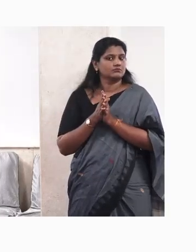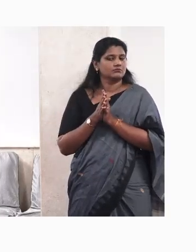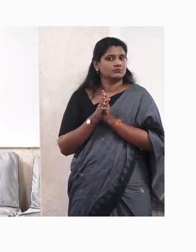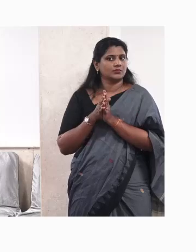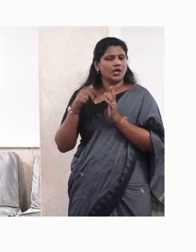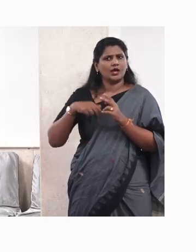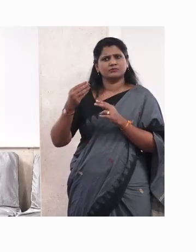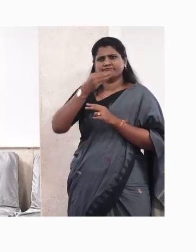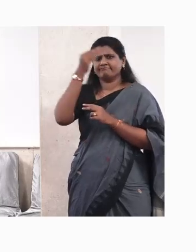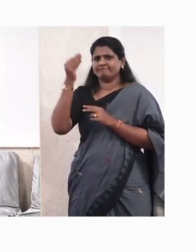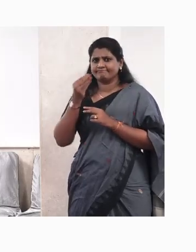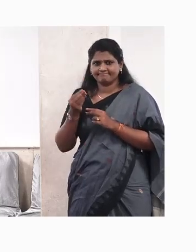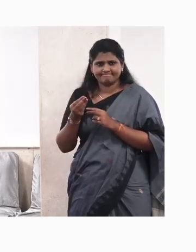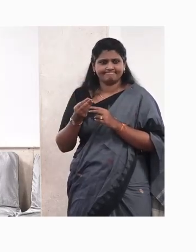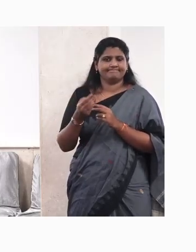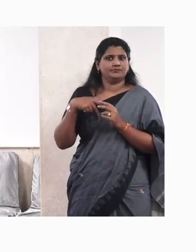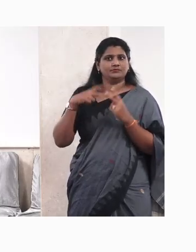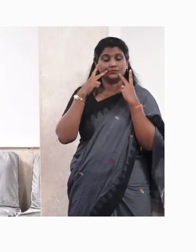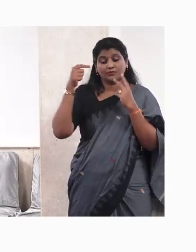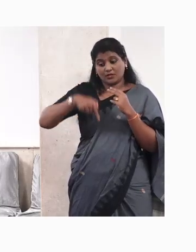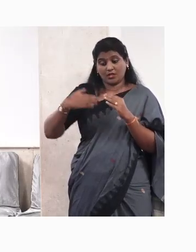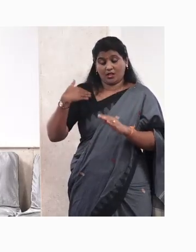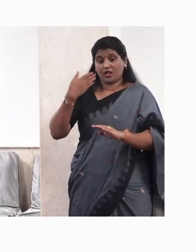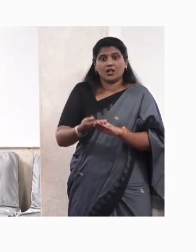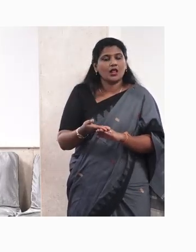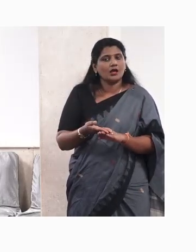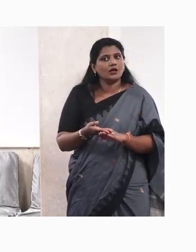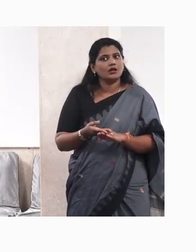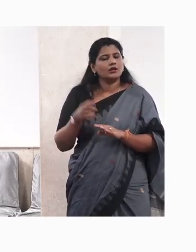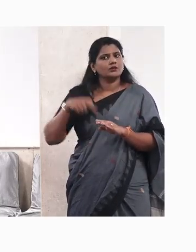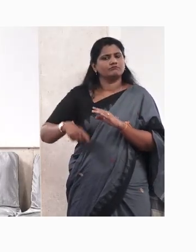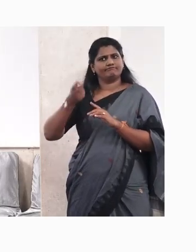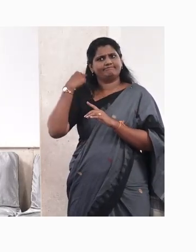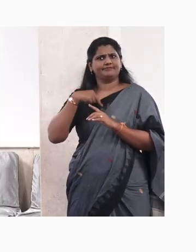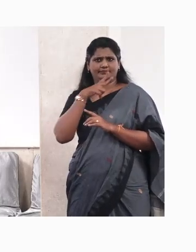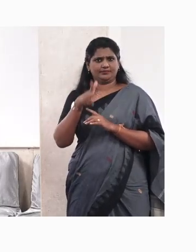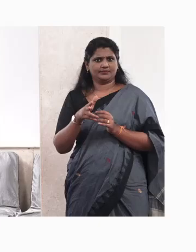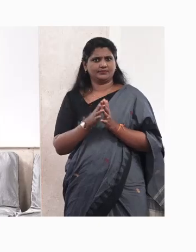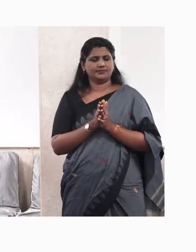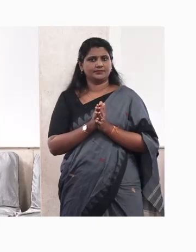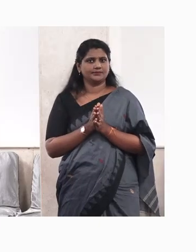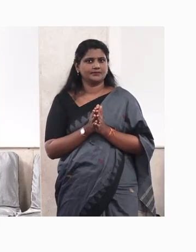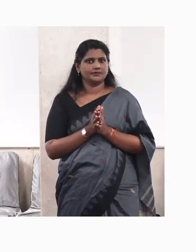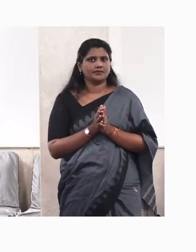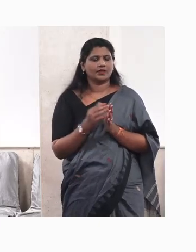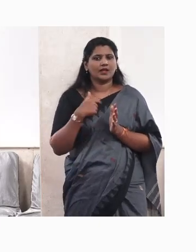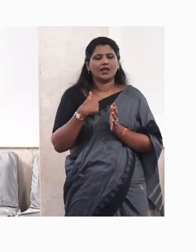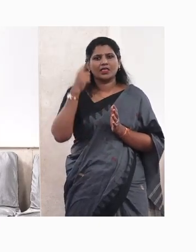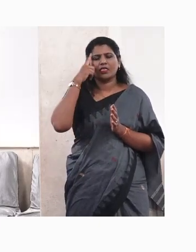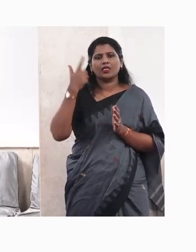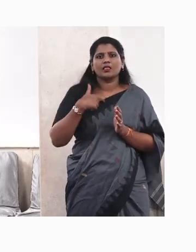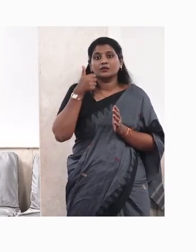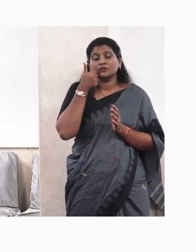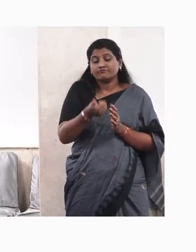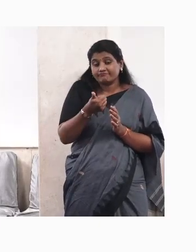and shape that you've sort of seen now. But having said that, I think the good thing about